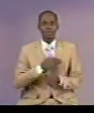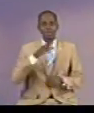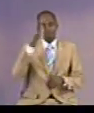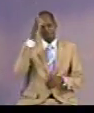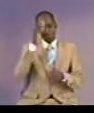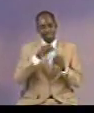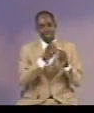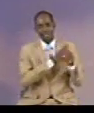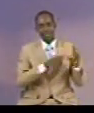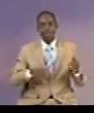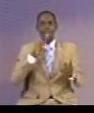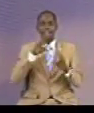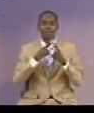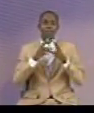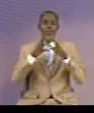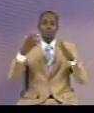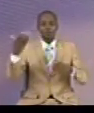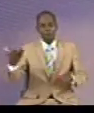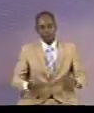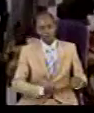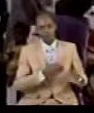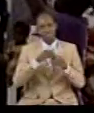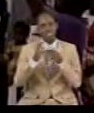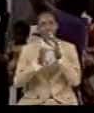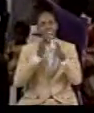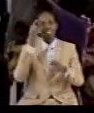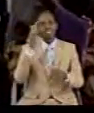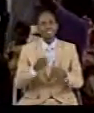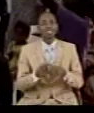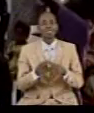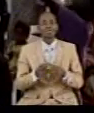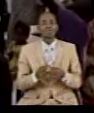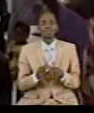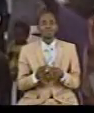are very much welcome in Jesus' name.